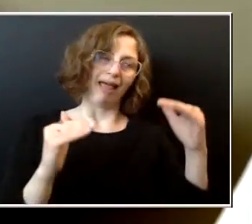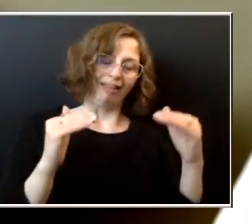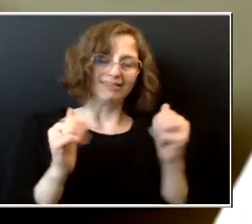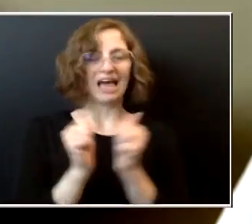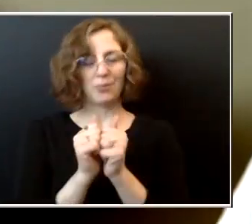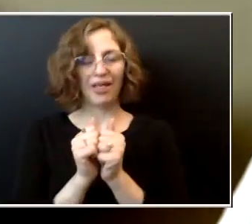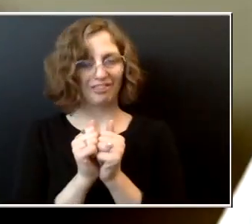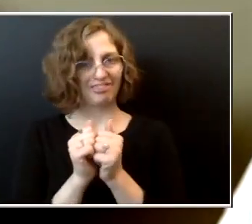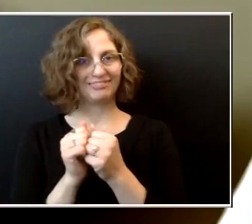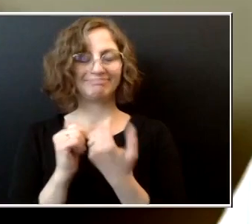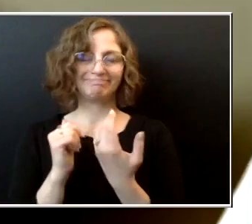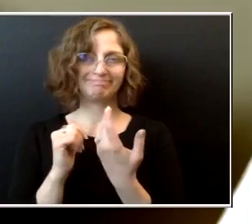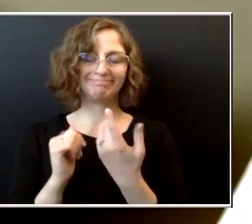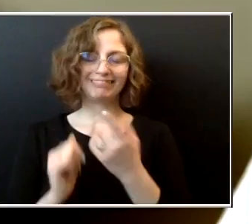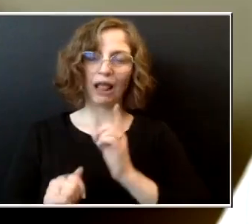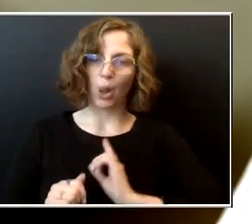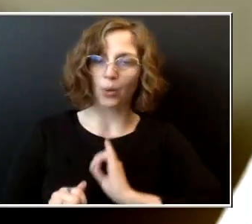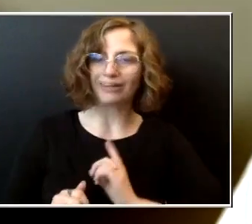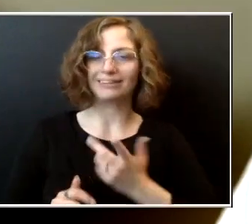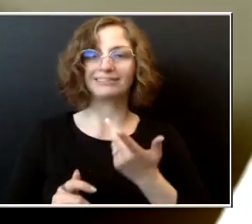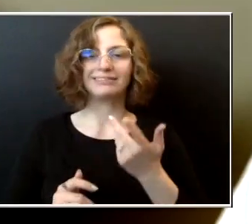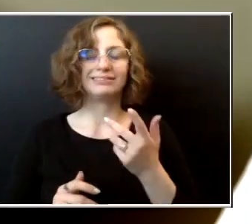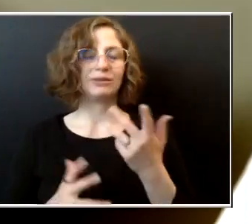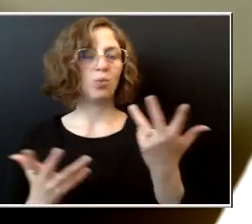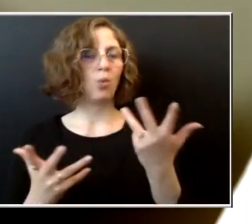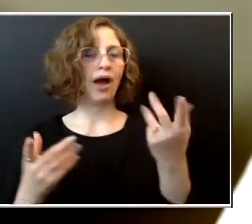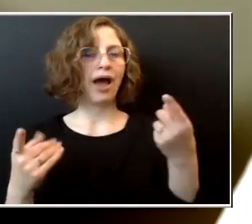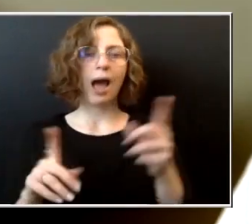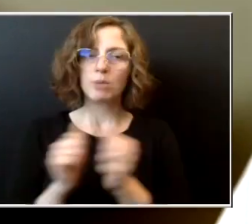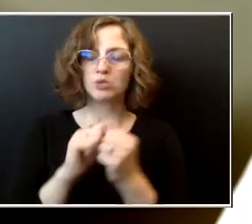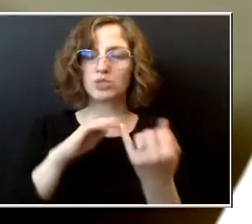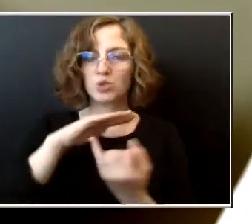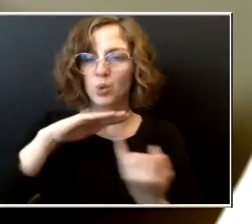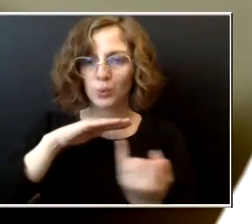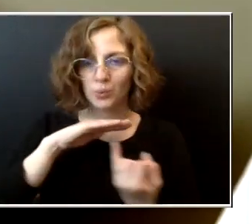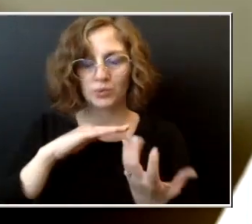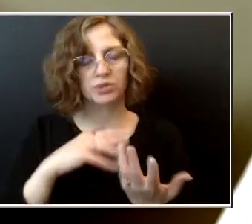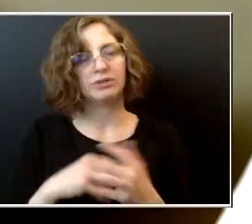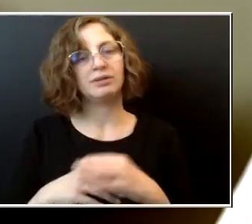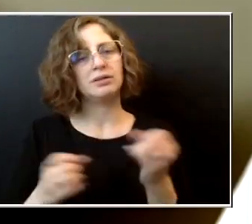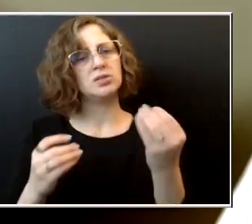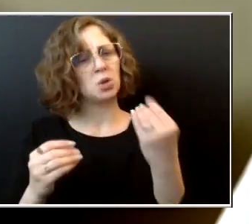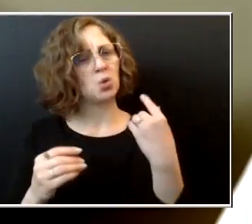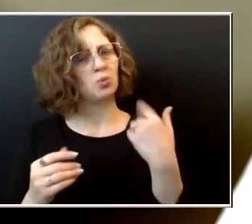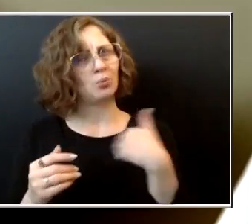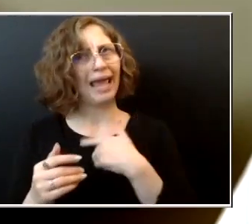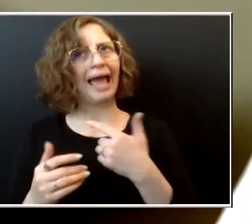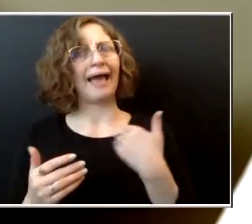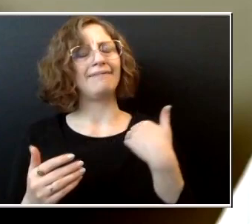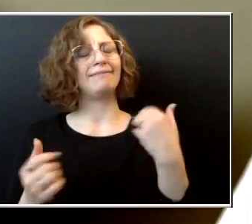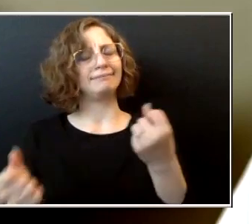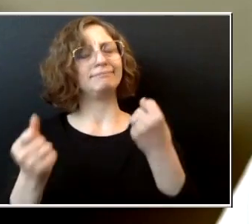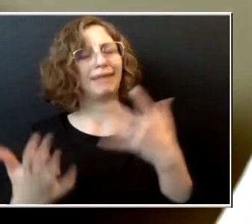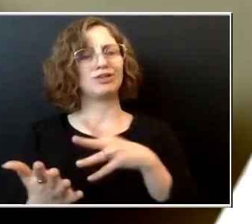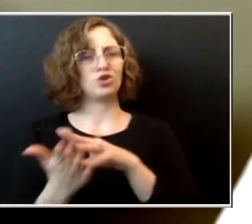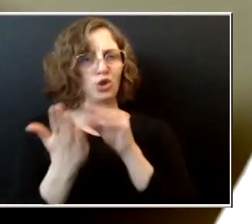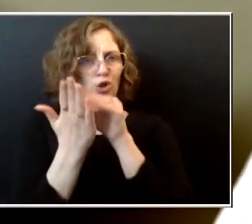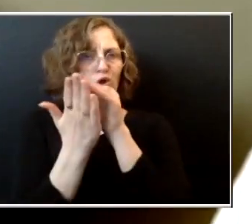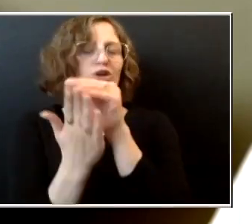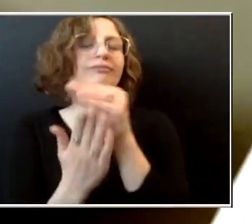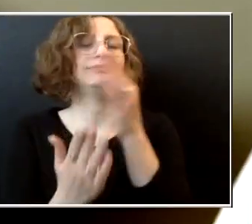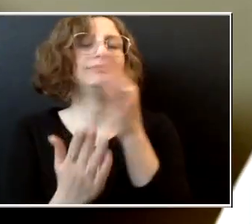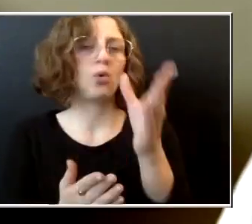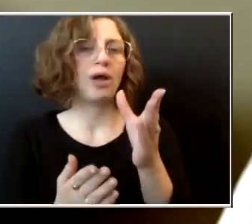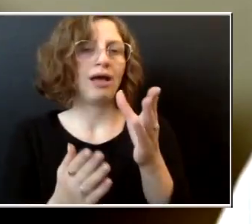seclusion. And so I think there's a lot of lessons to be learned, and it's going to take years and years to tease those out and